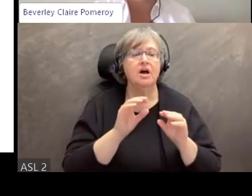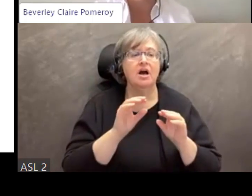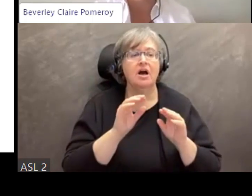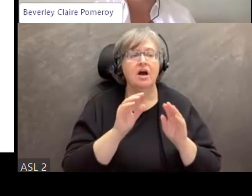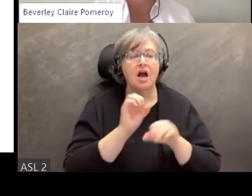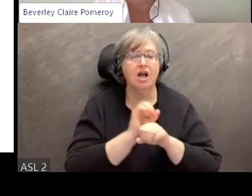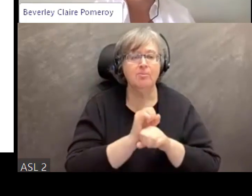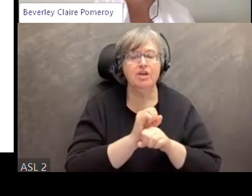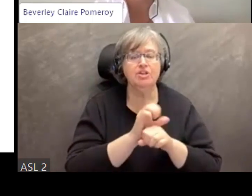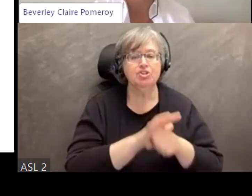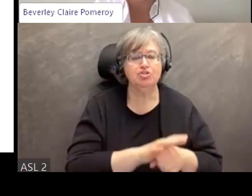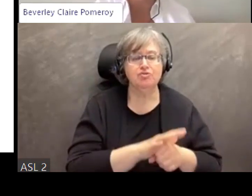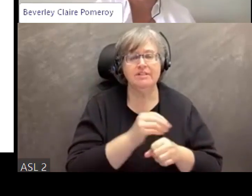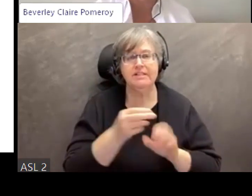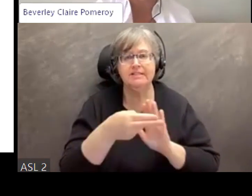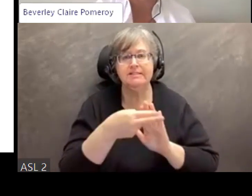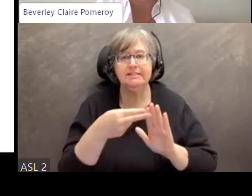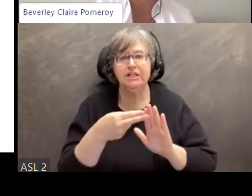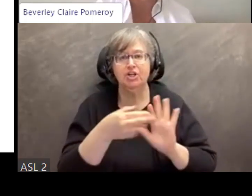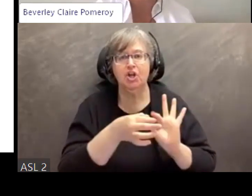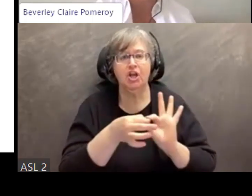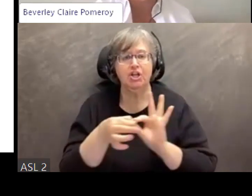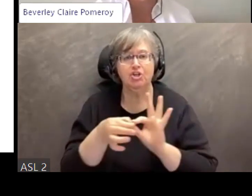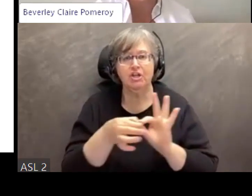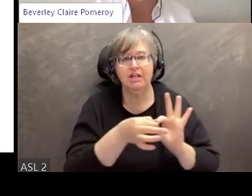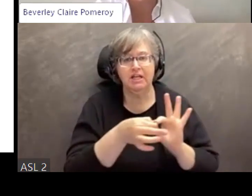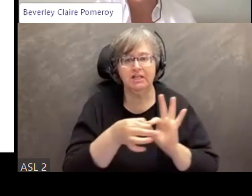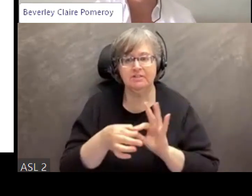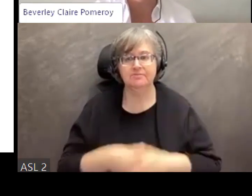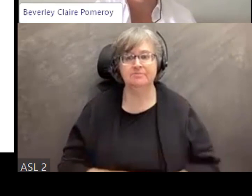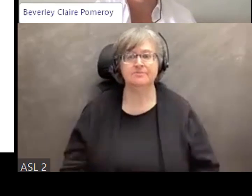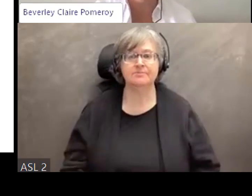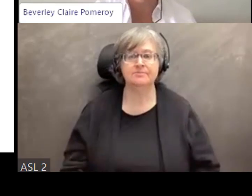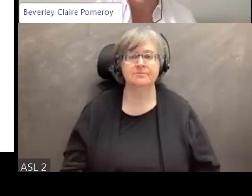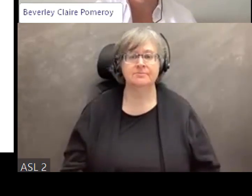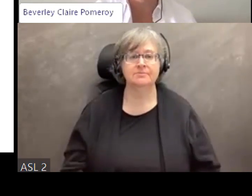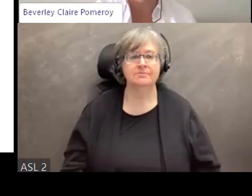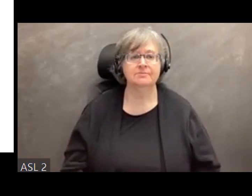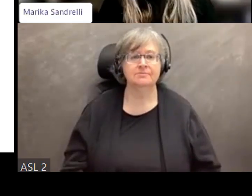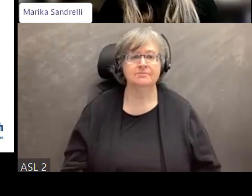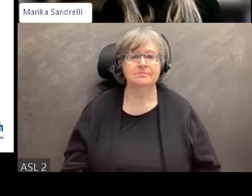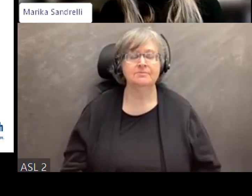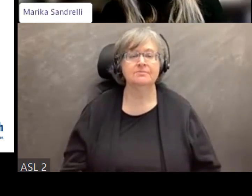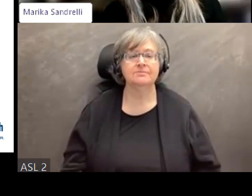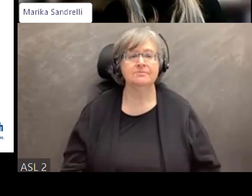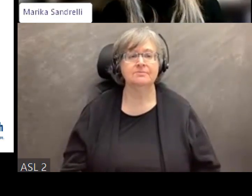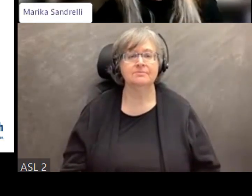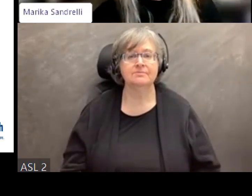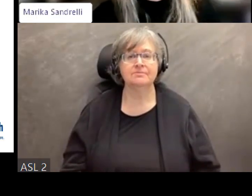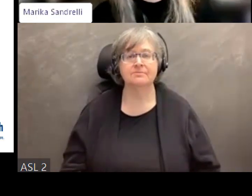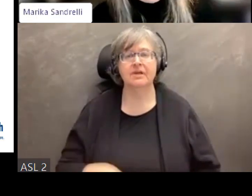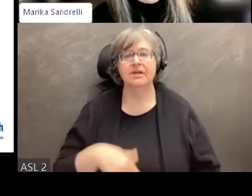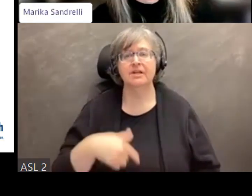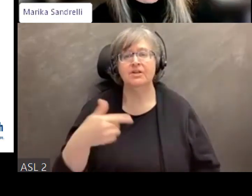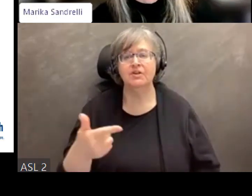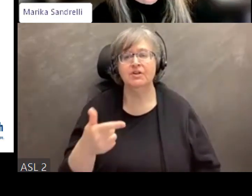stigma are interconnected. Next slide, and over to you, Marika. Thanks, Bev.